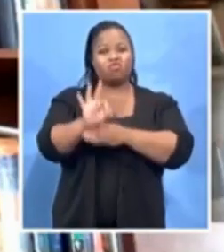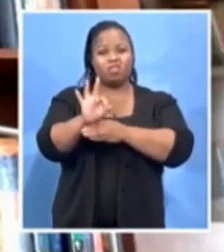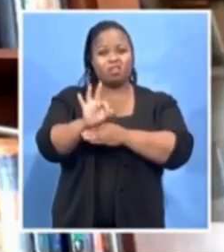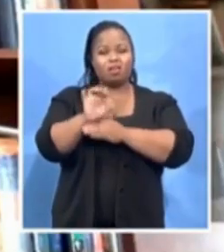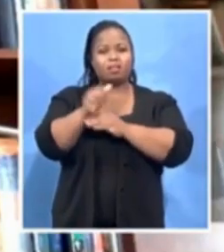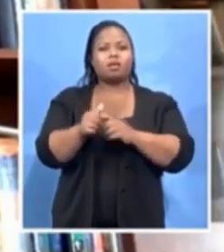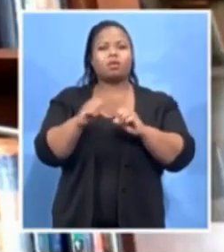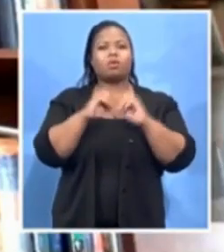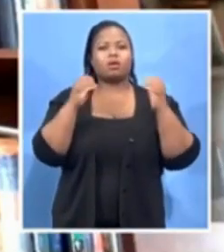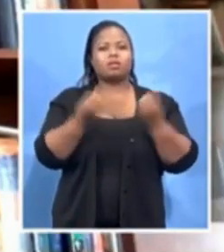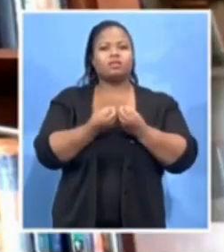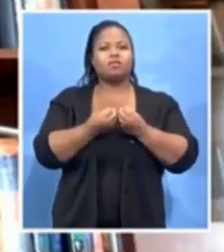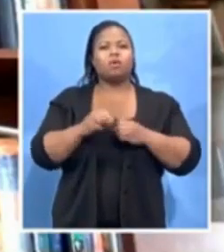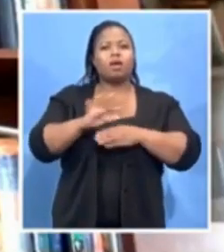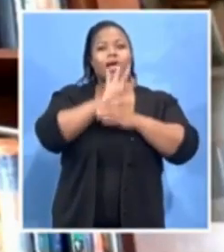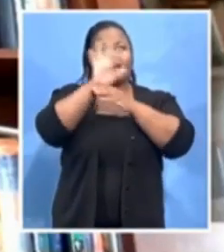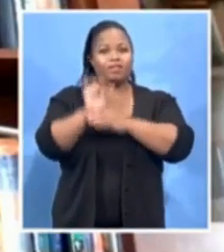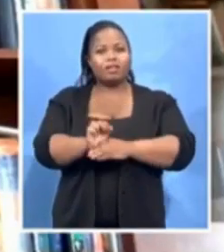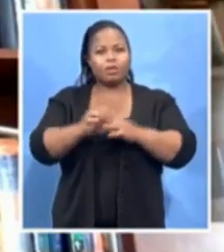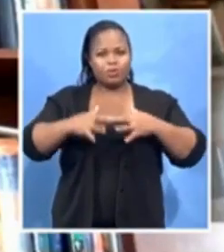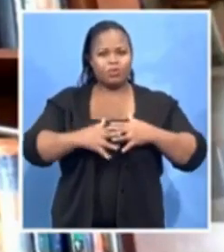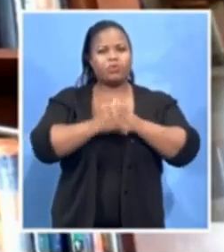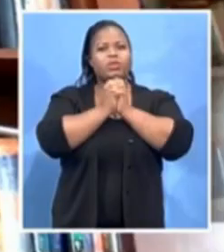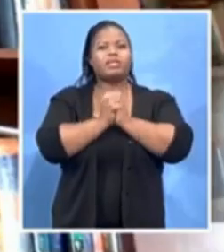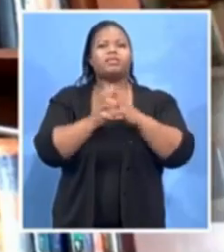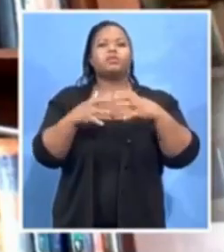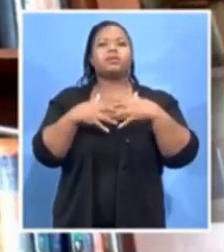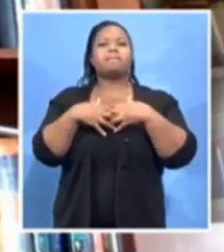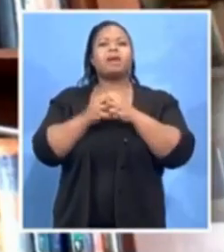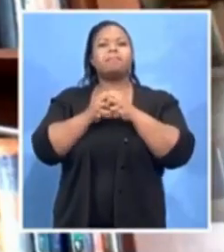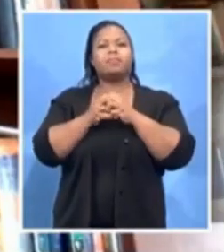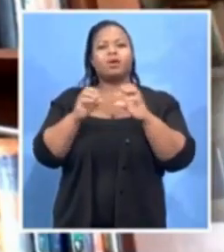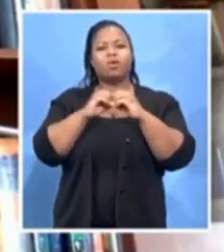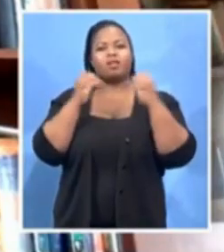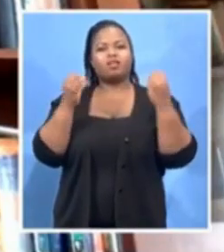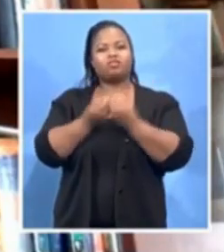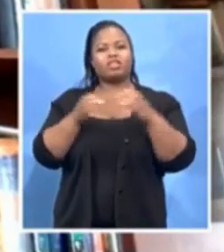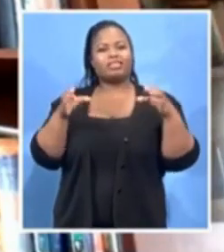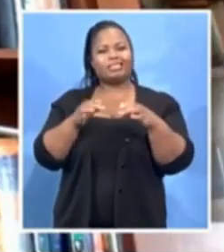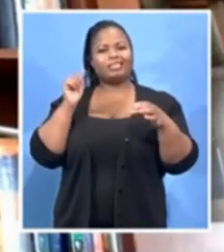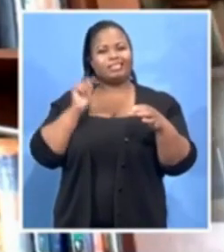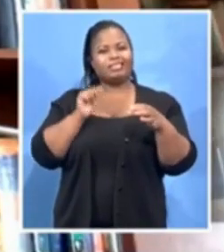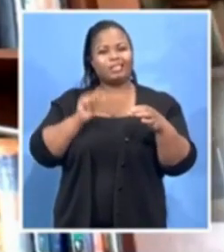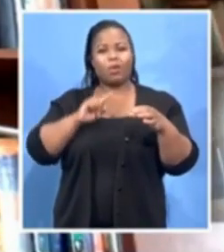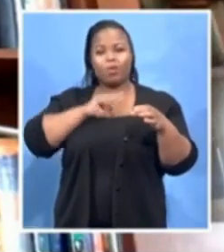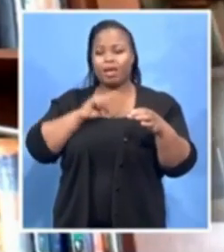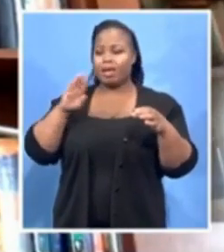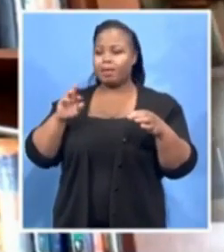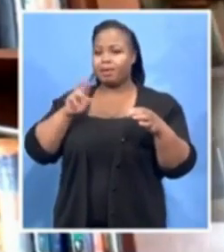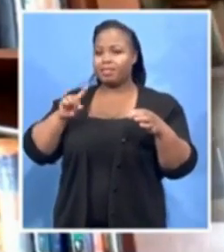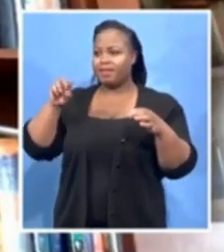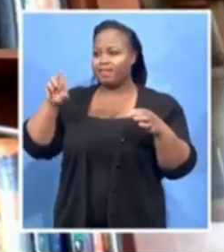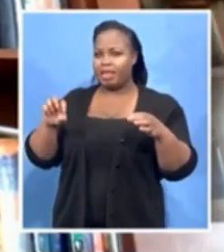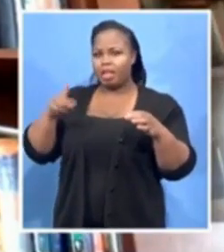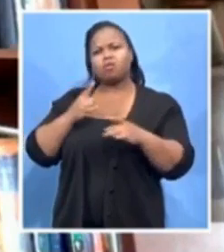founded. So that indeed it is the Monrovia Brazzaville group that wins, and Kwame